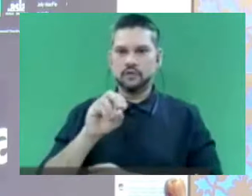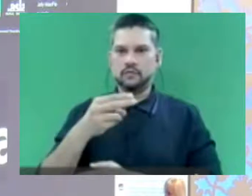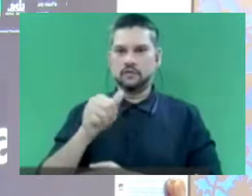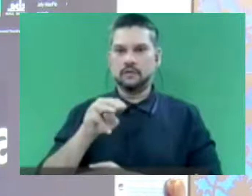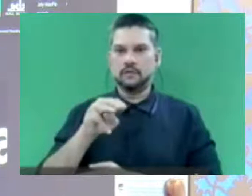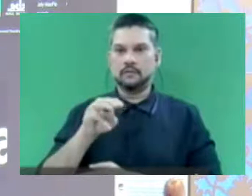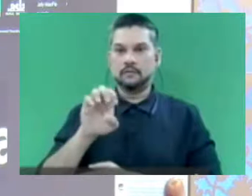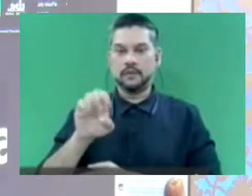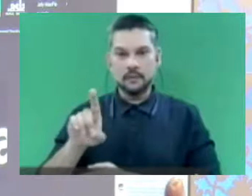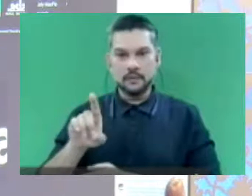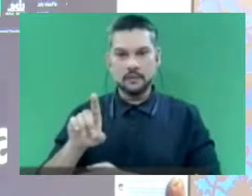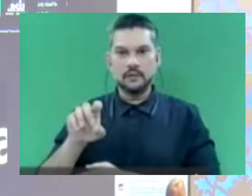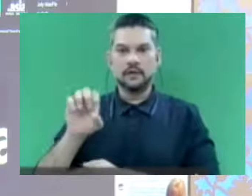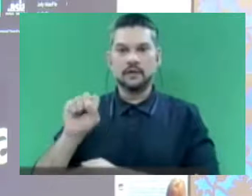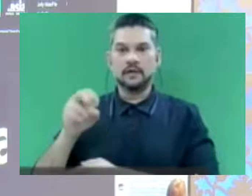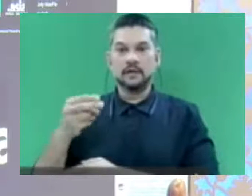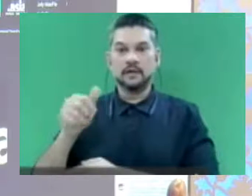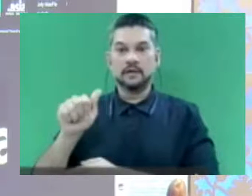joining us remotely.